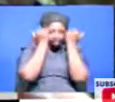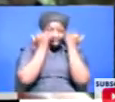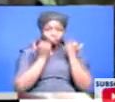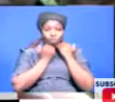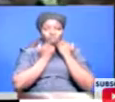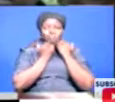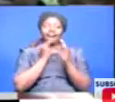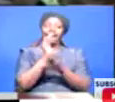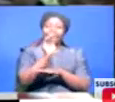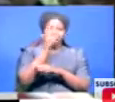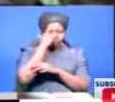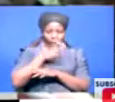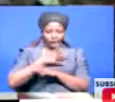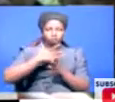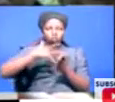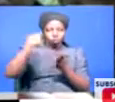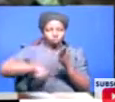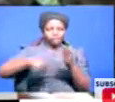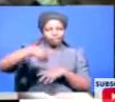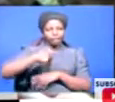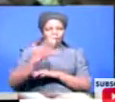kudai gharama yangu. Kwa sababu mimi